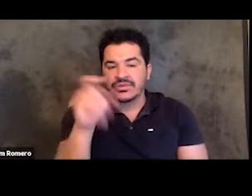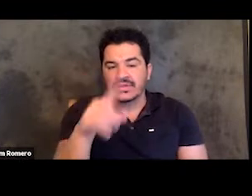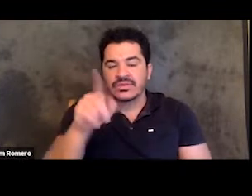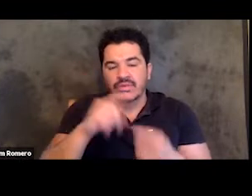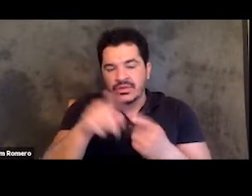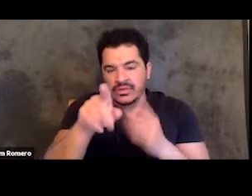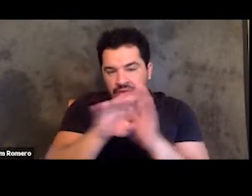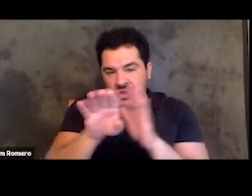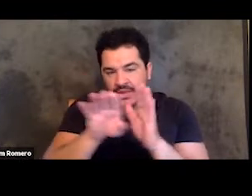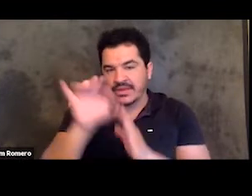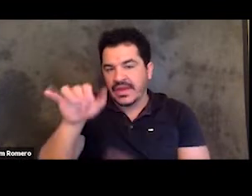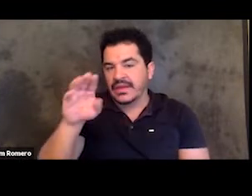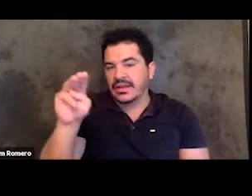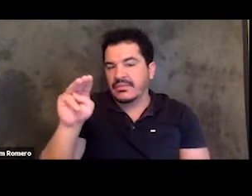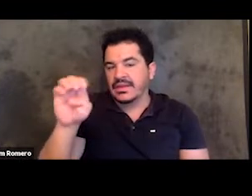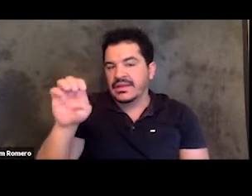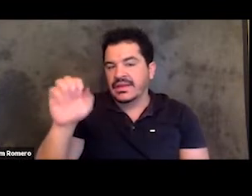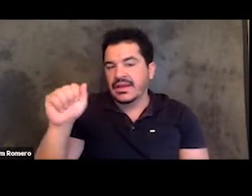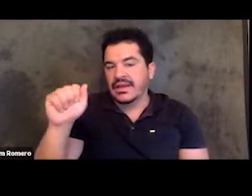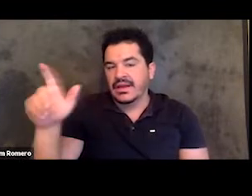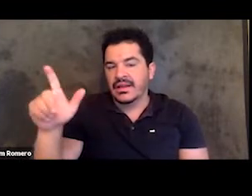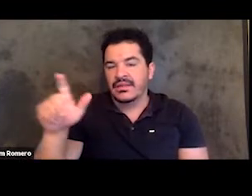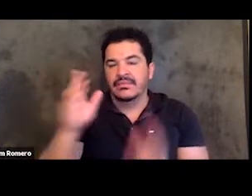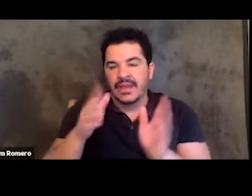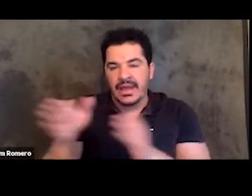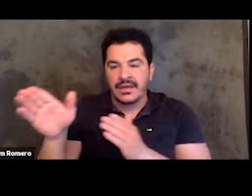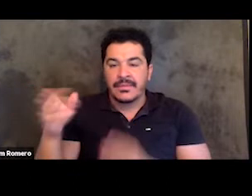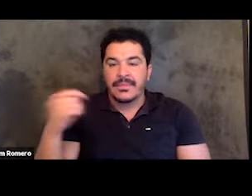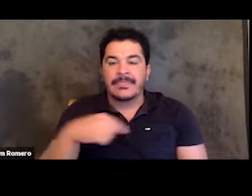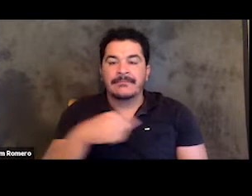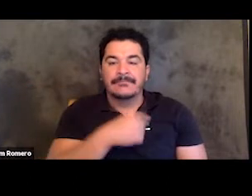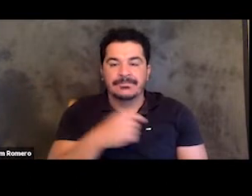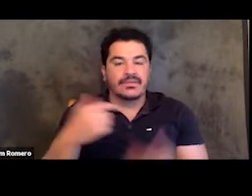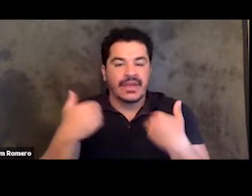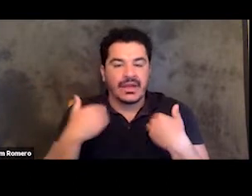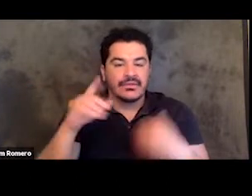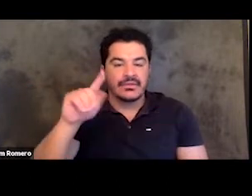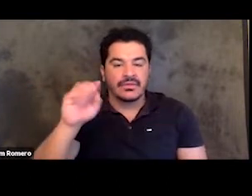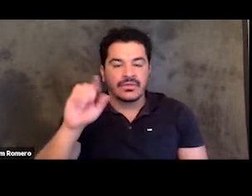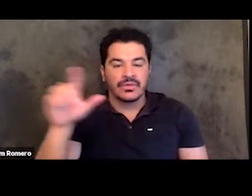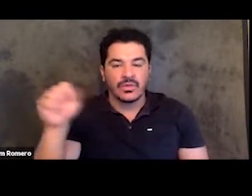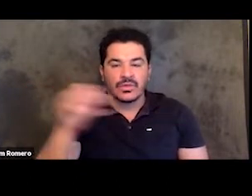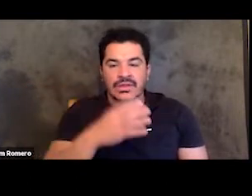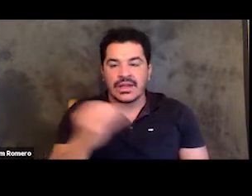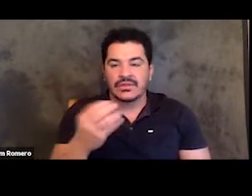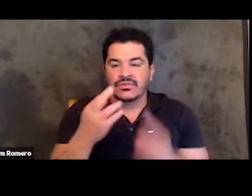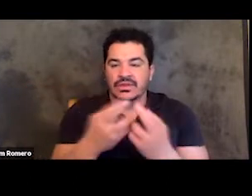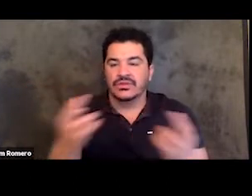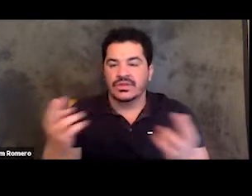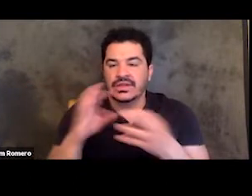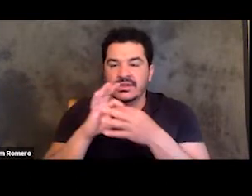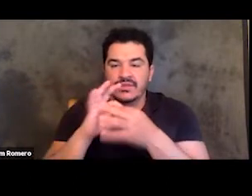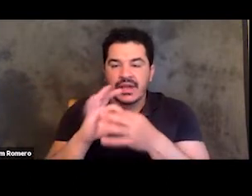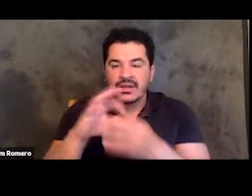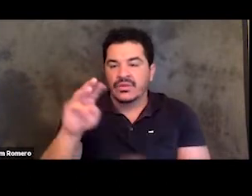that you want to have? We link to some tools and resources around meal